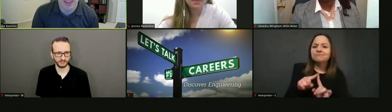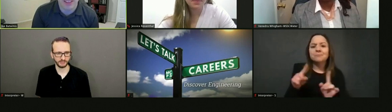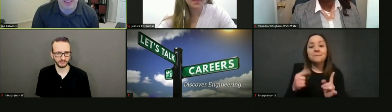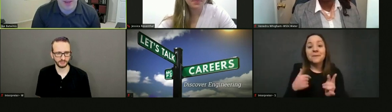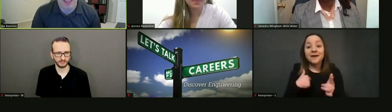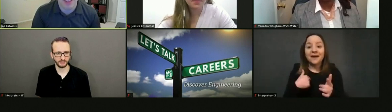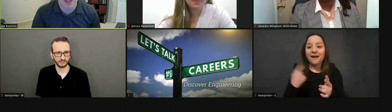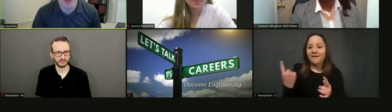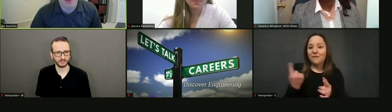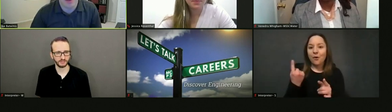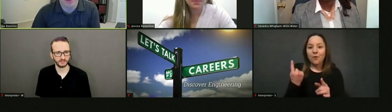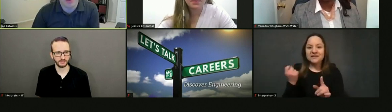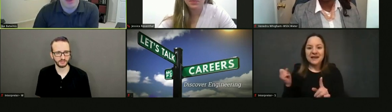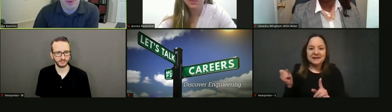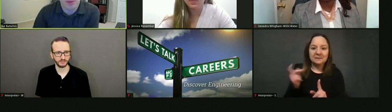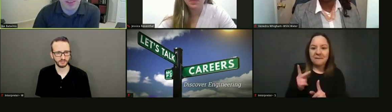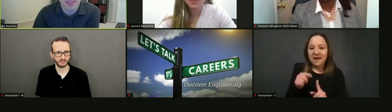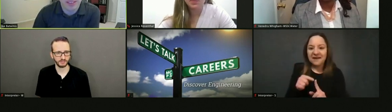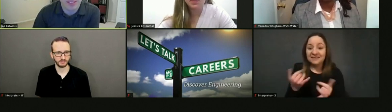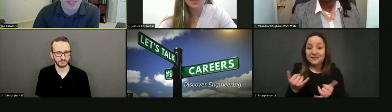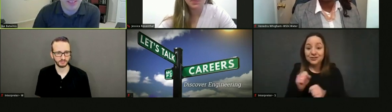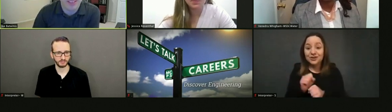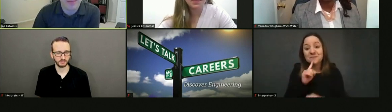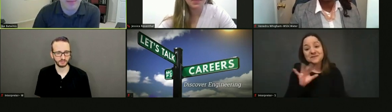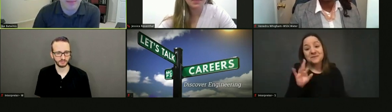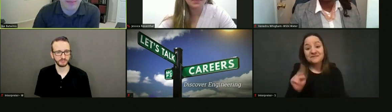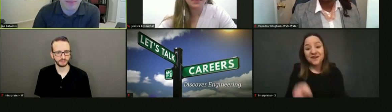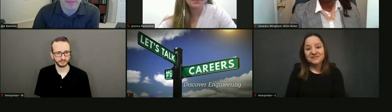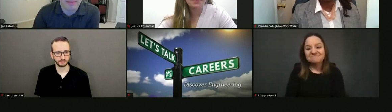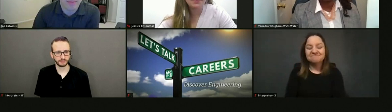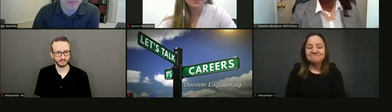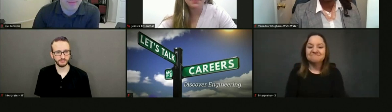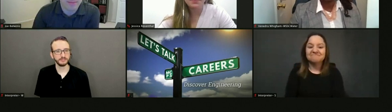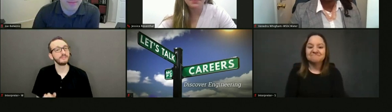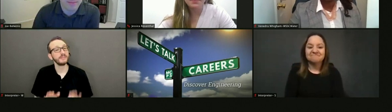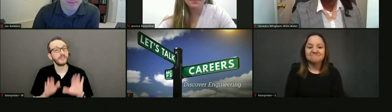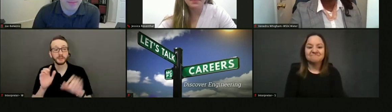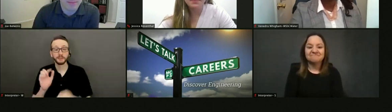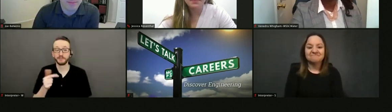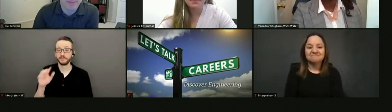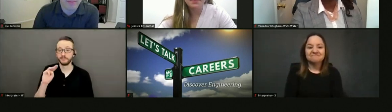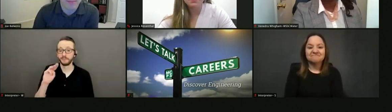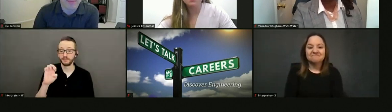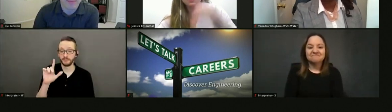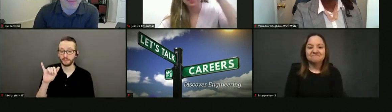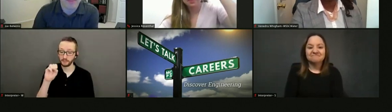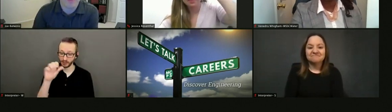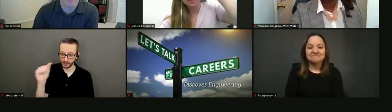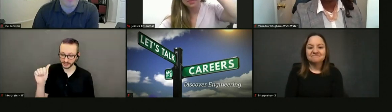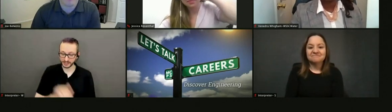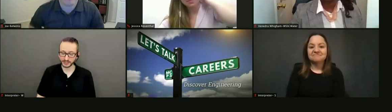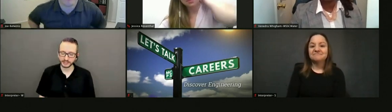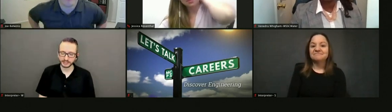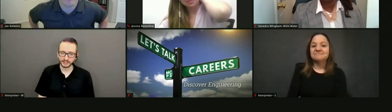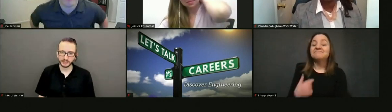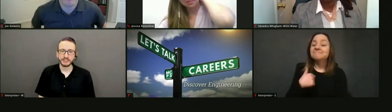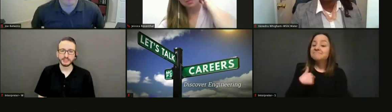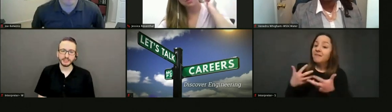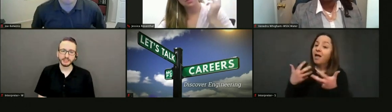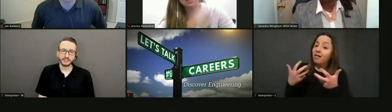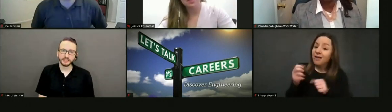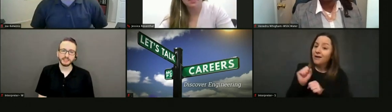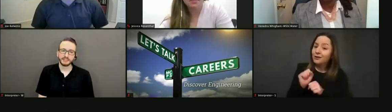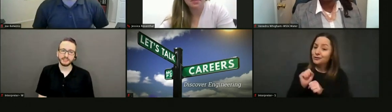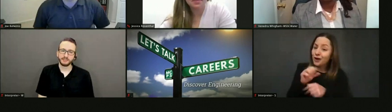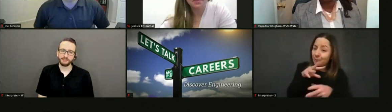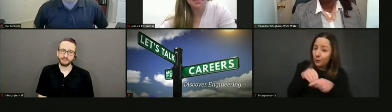ended up back at this job, and it's been pretty fun. That's awesome, Melissa. I've had a lot of jobs with the same company,